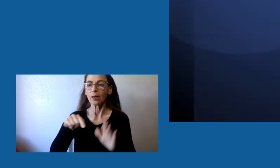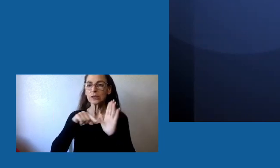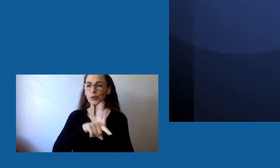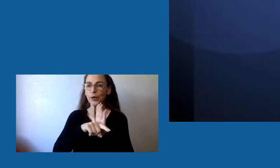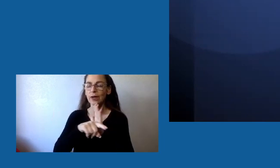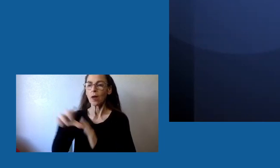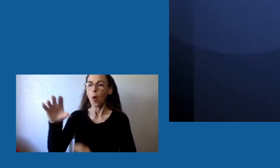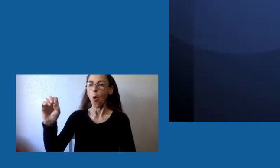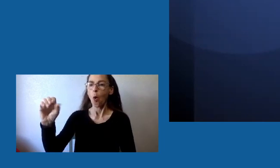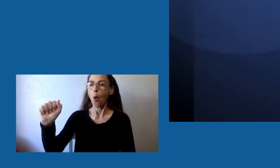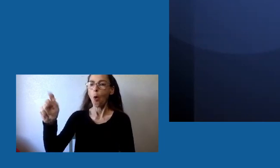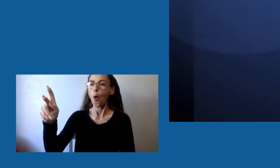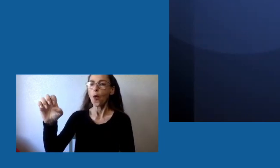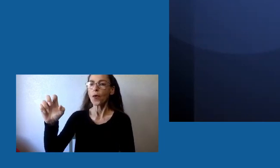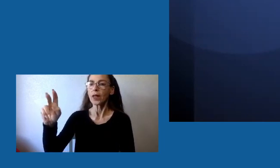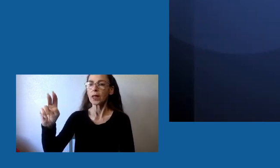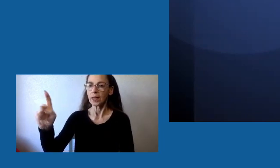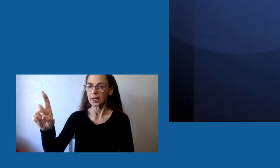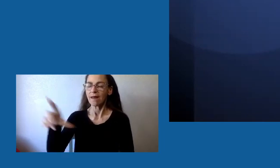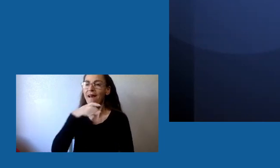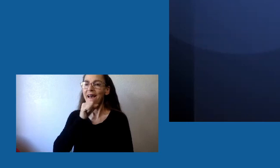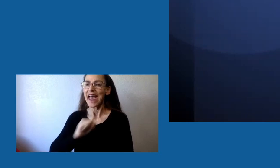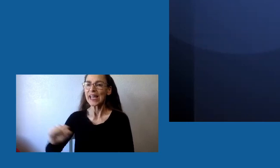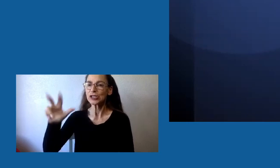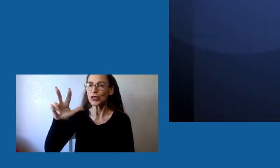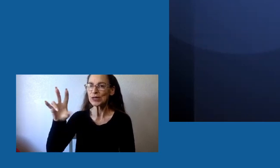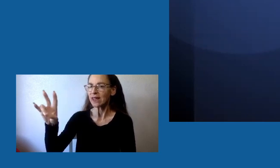in Oakland at age 37 on April 29th,